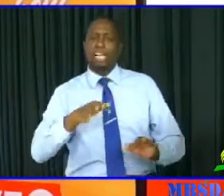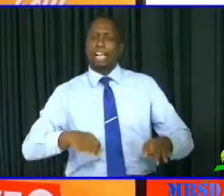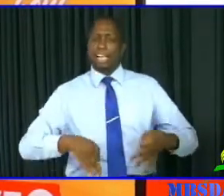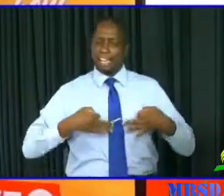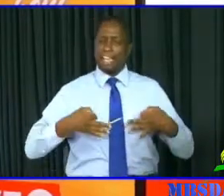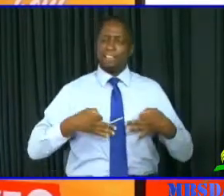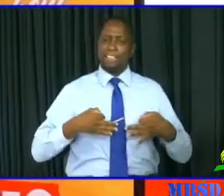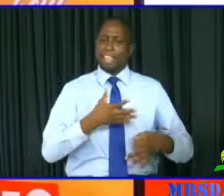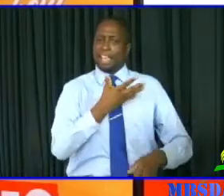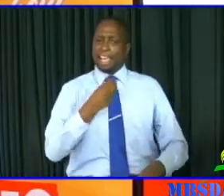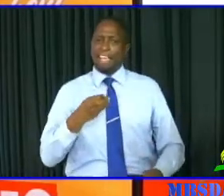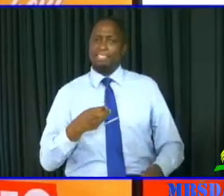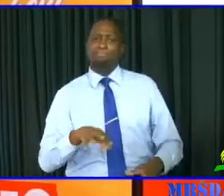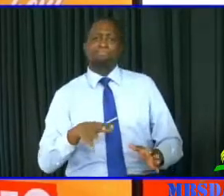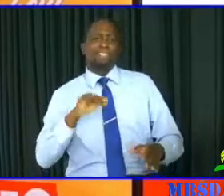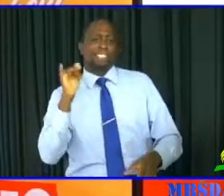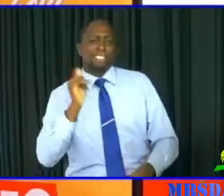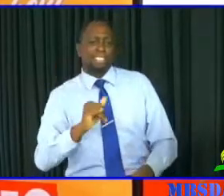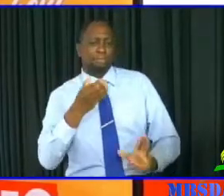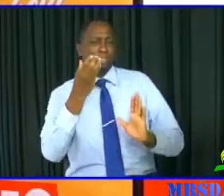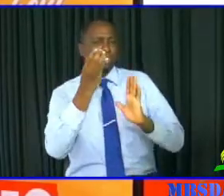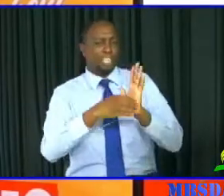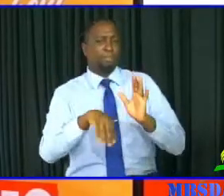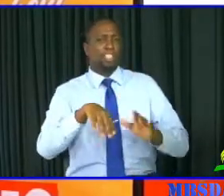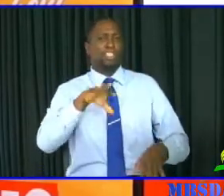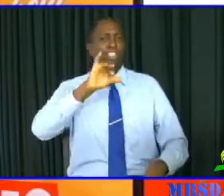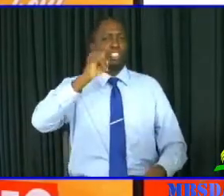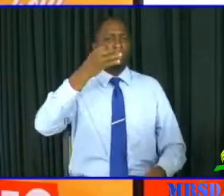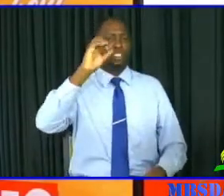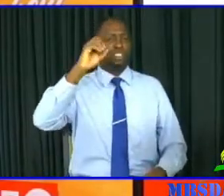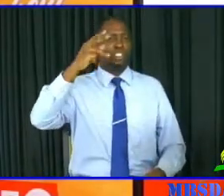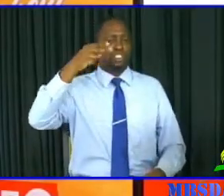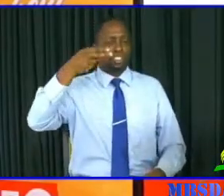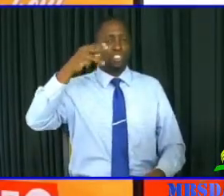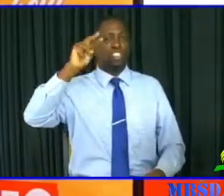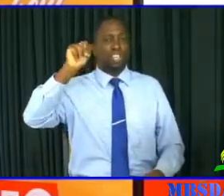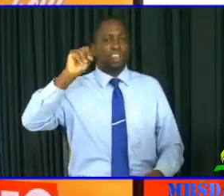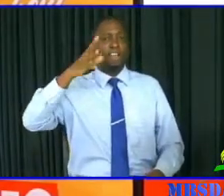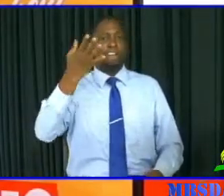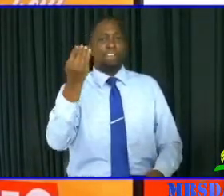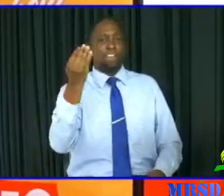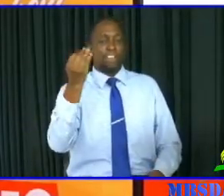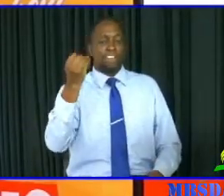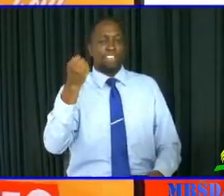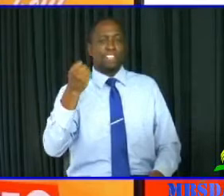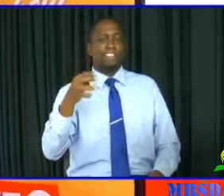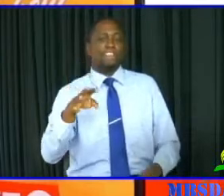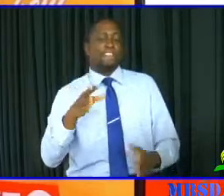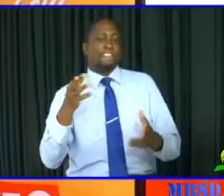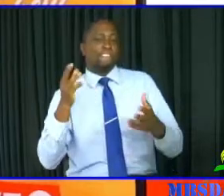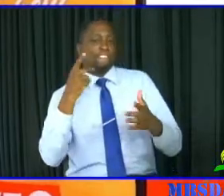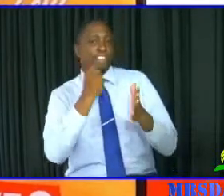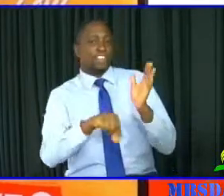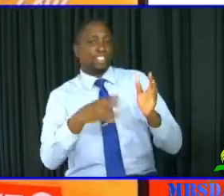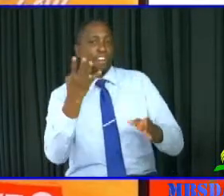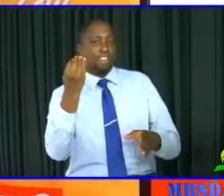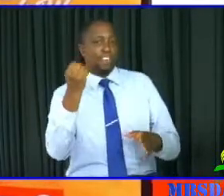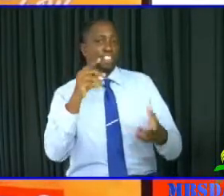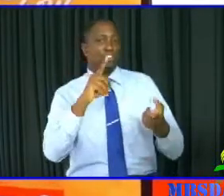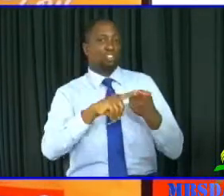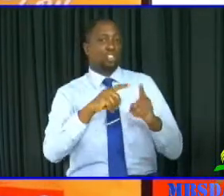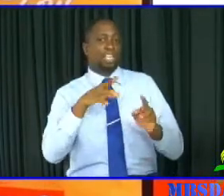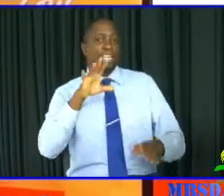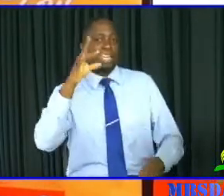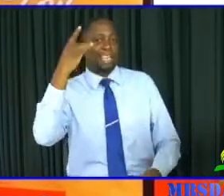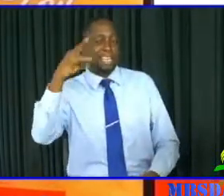same chapter, St. John chapter 14, verse 14 to verse 18, Jesus says, if